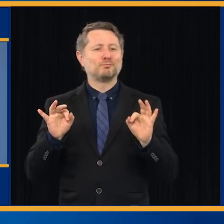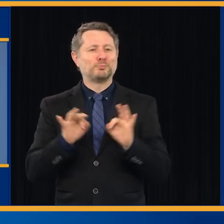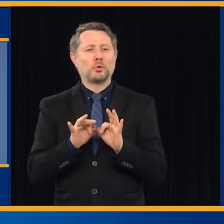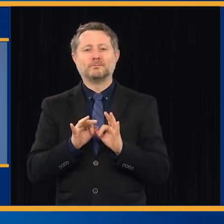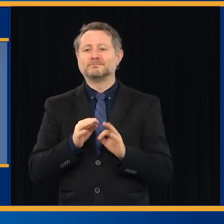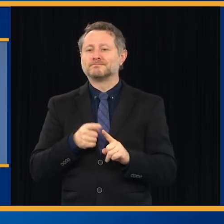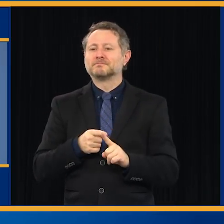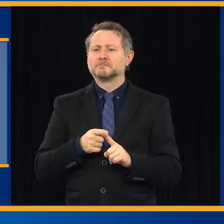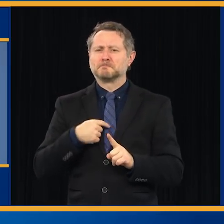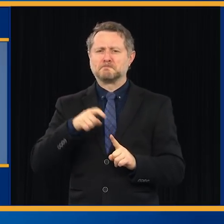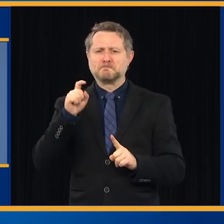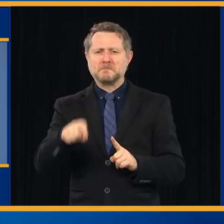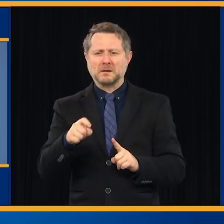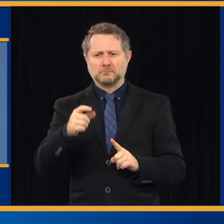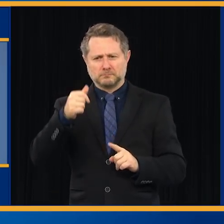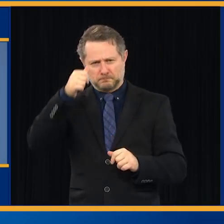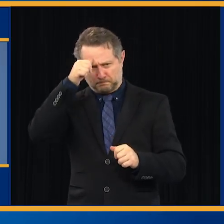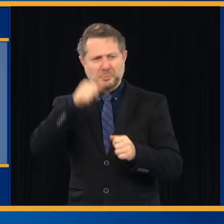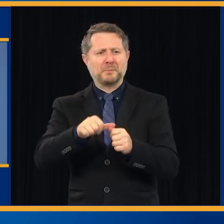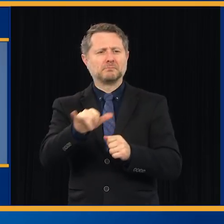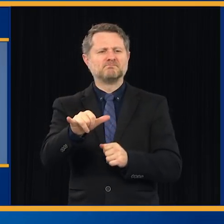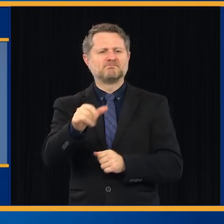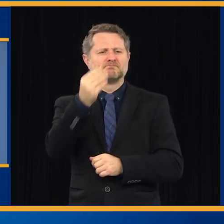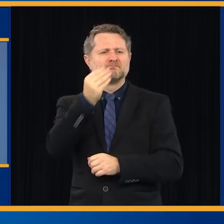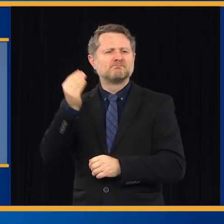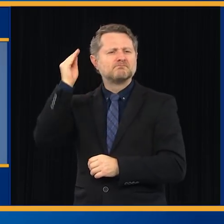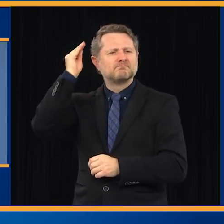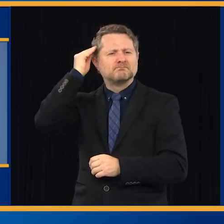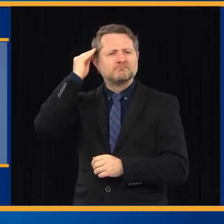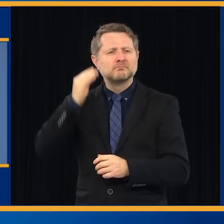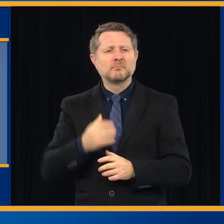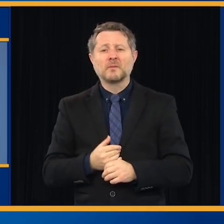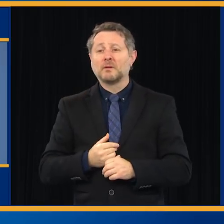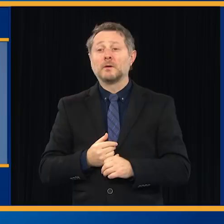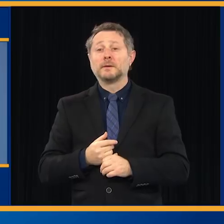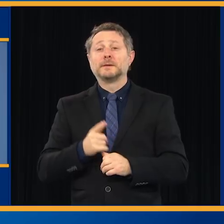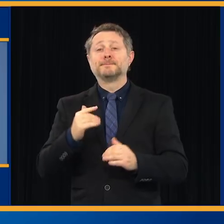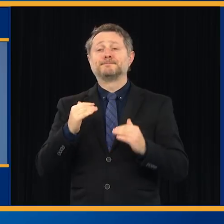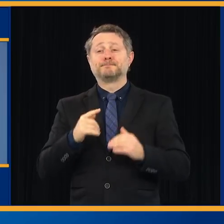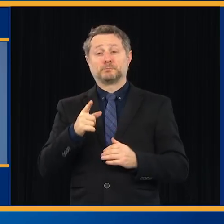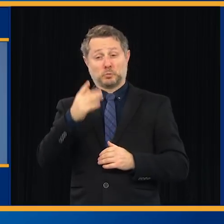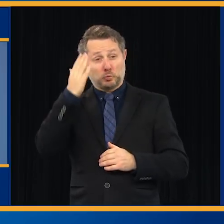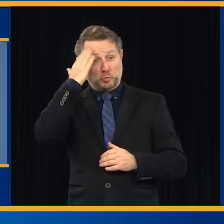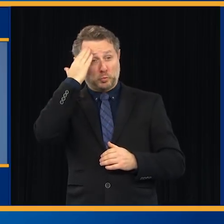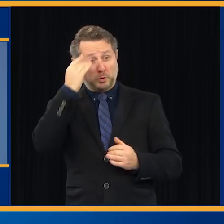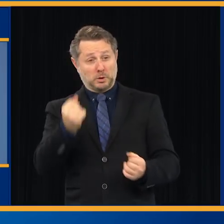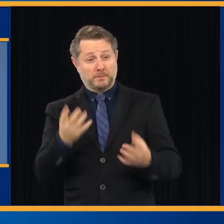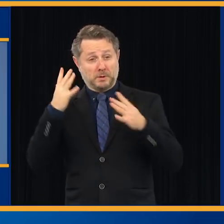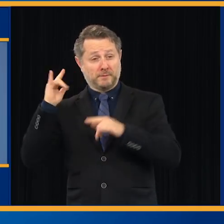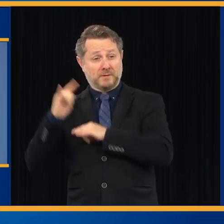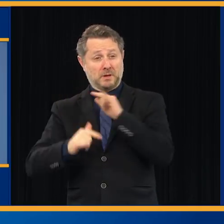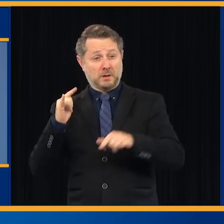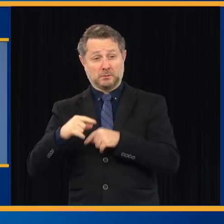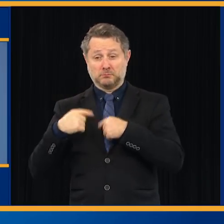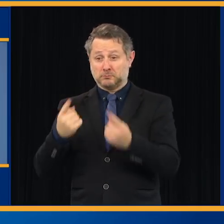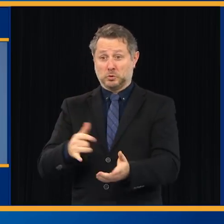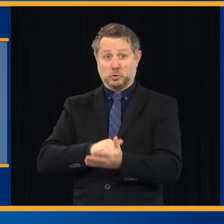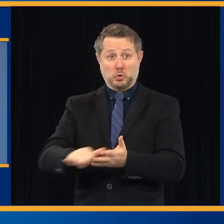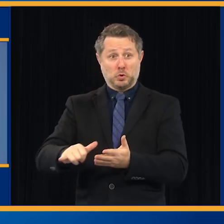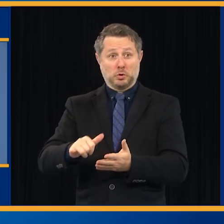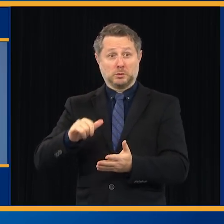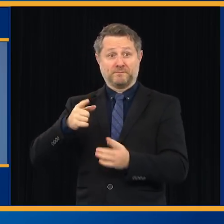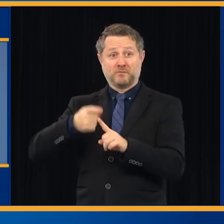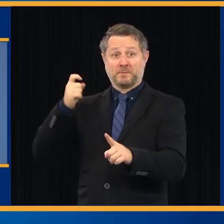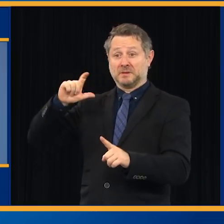learn from. Person from the Grossman School of Medicine, knowing the number of flights coming into New York from Italy, it was like watching a horrible